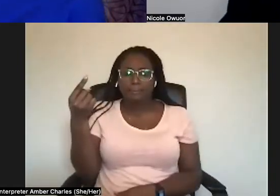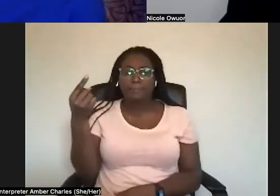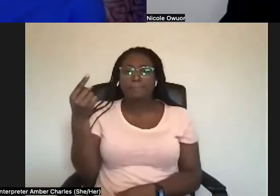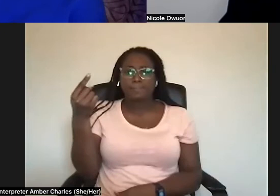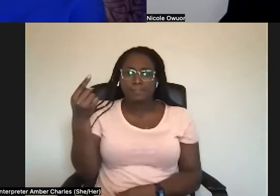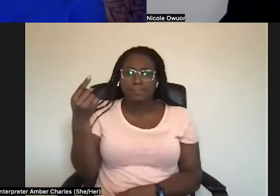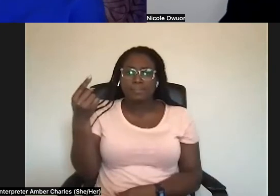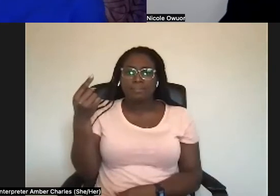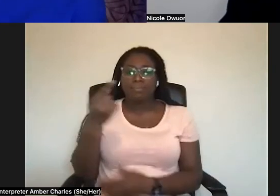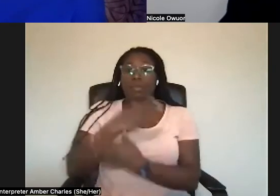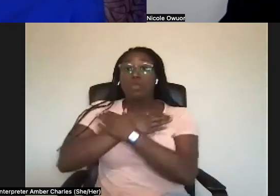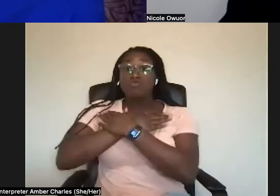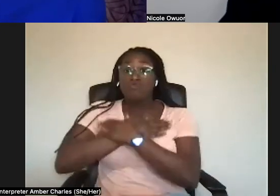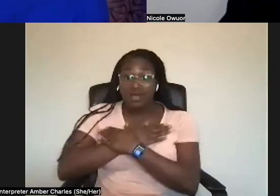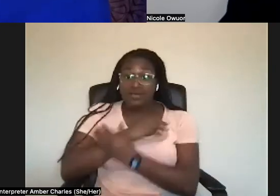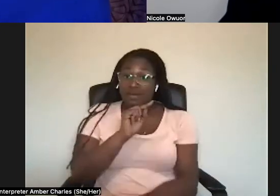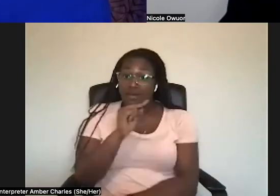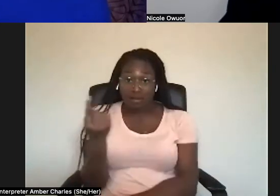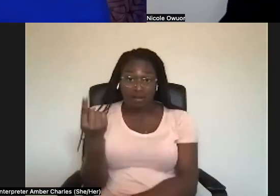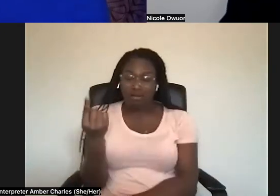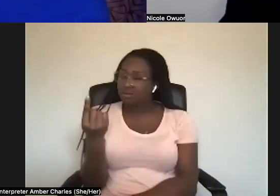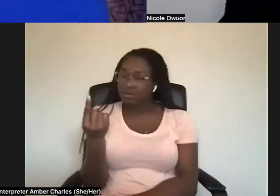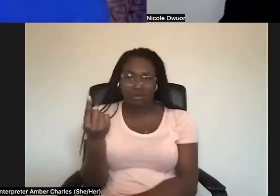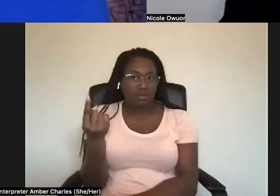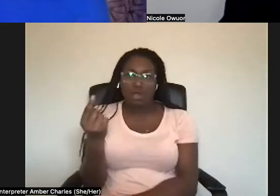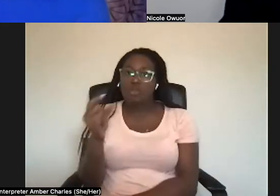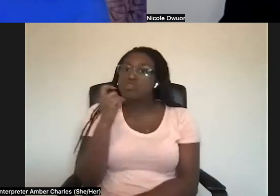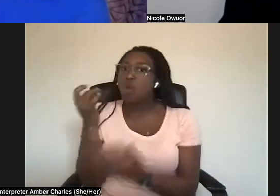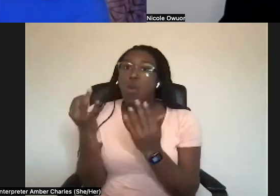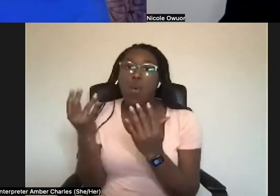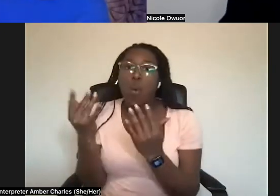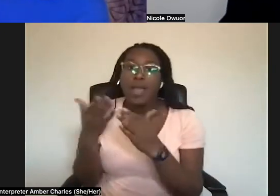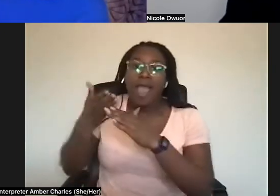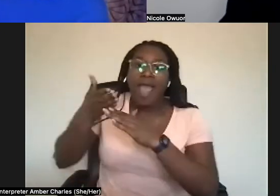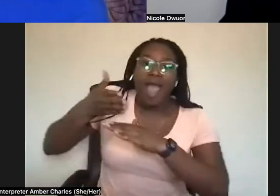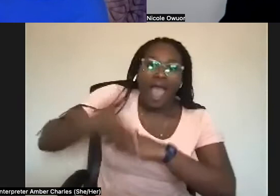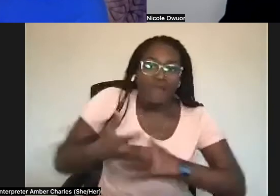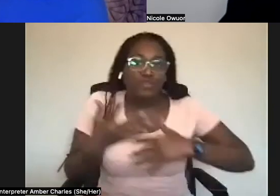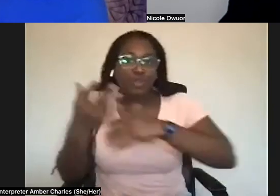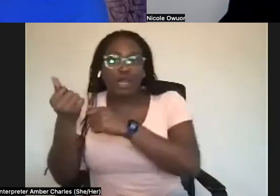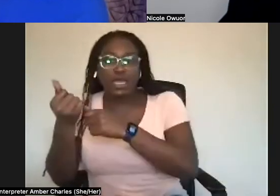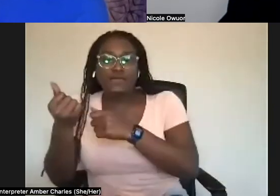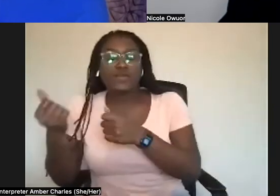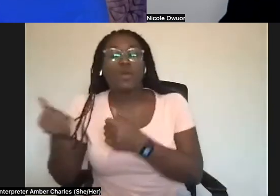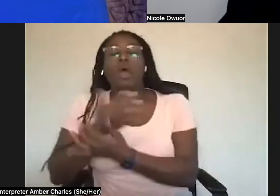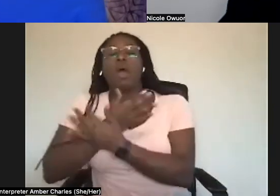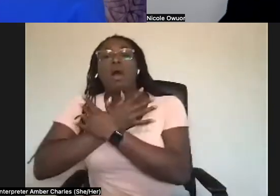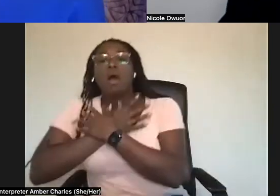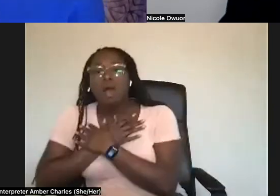rest first. Don't wait until you leave to recuperate what they have taken from